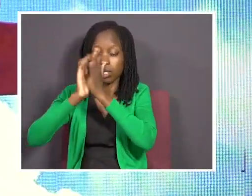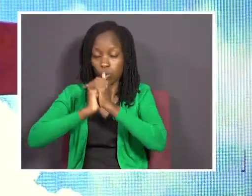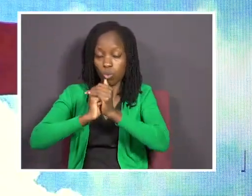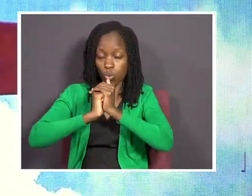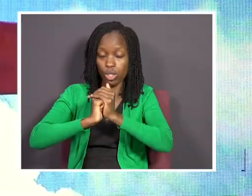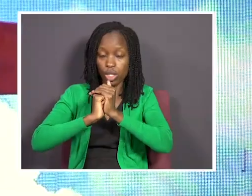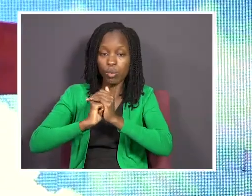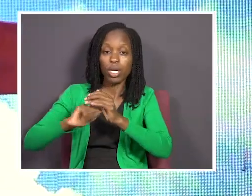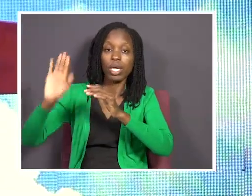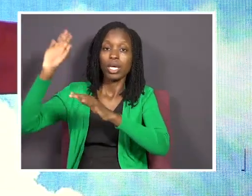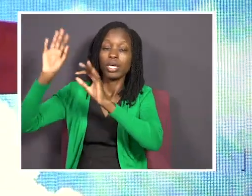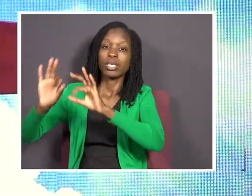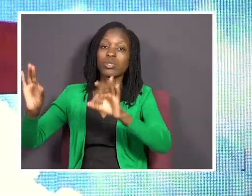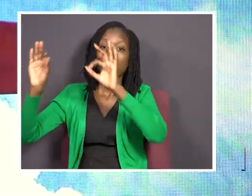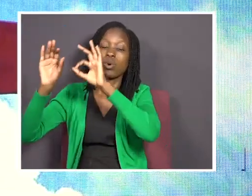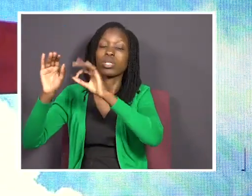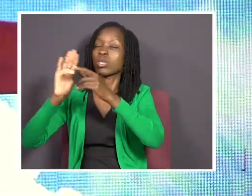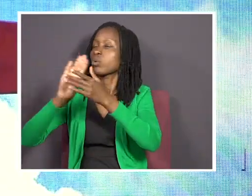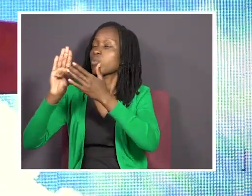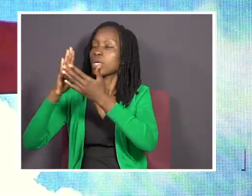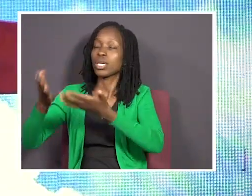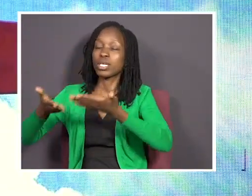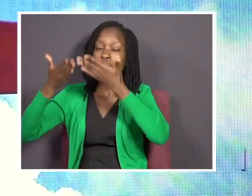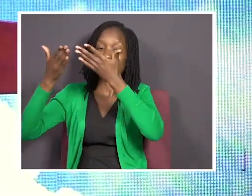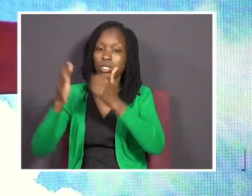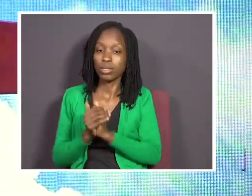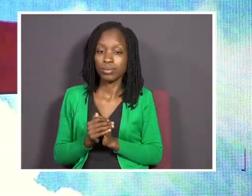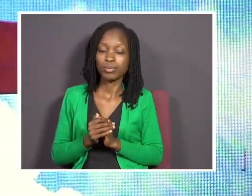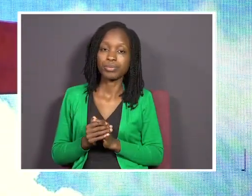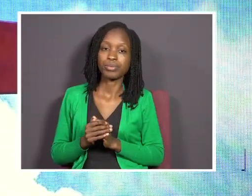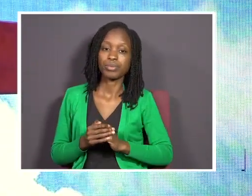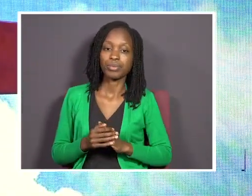of adoration. He is worthy to be exalted.